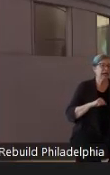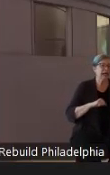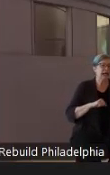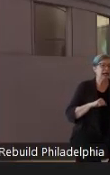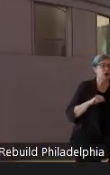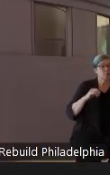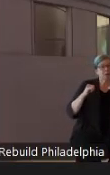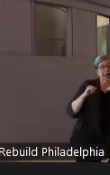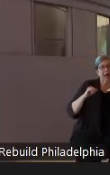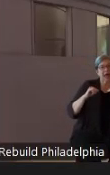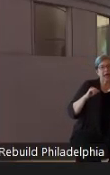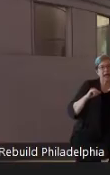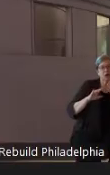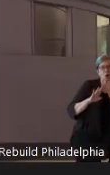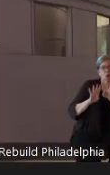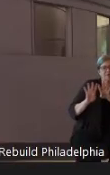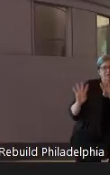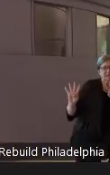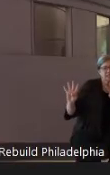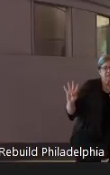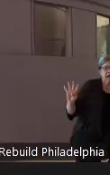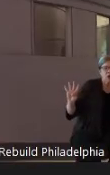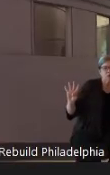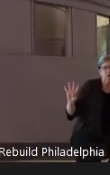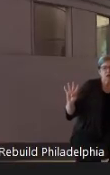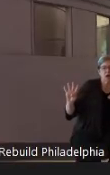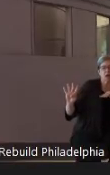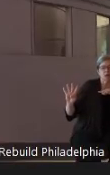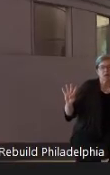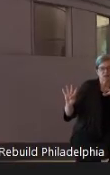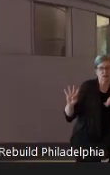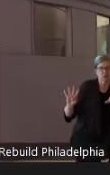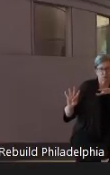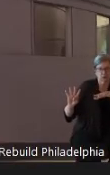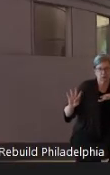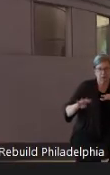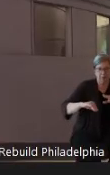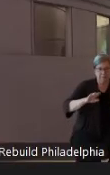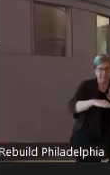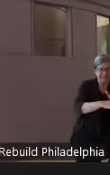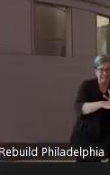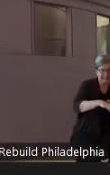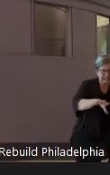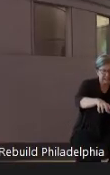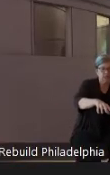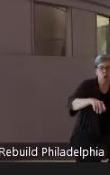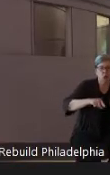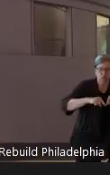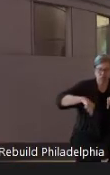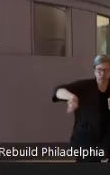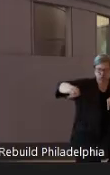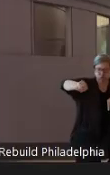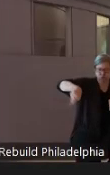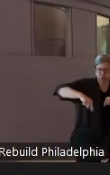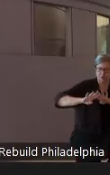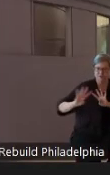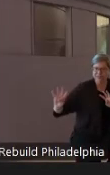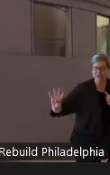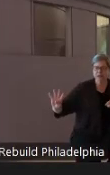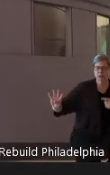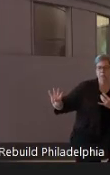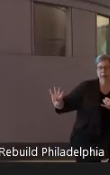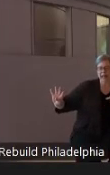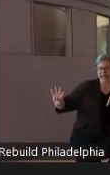to play along the fence on the outer area before they transition to the more active areas.